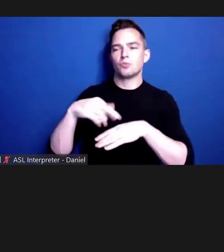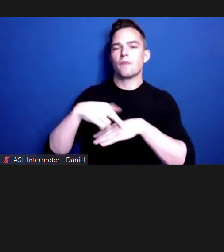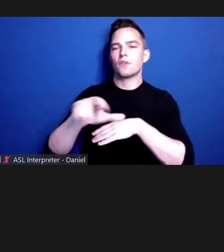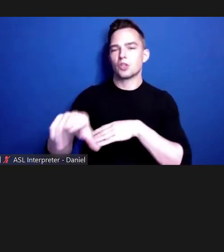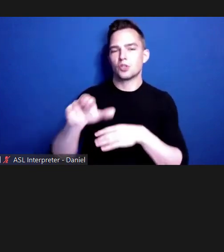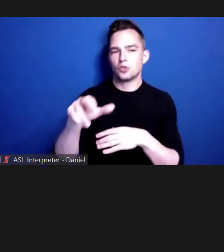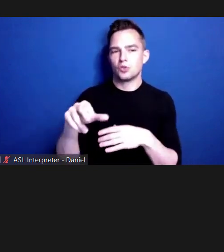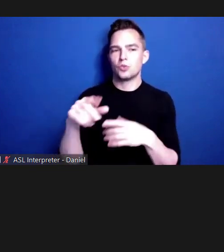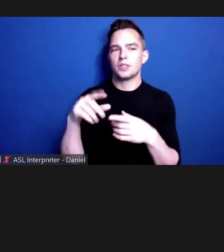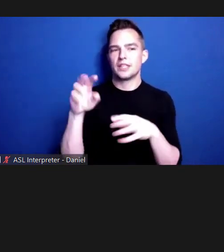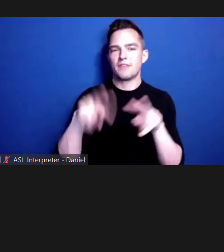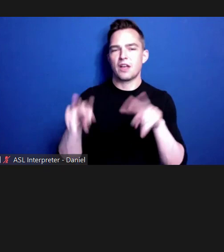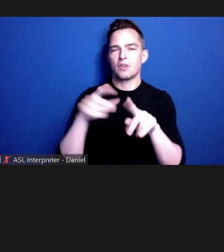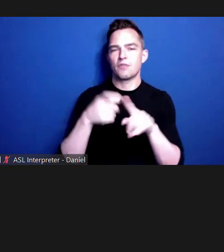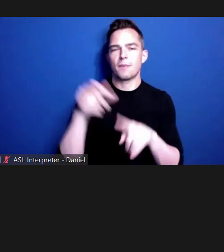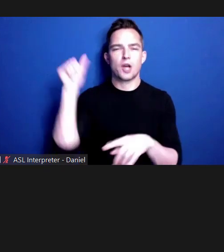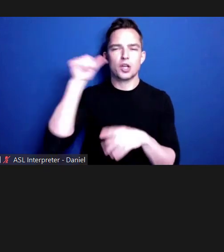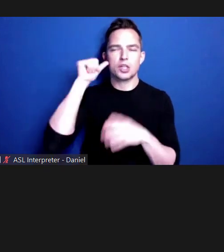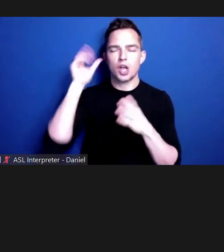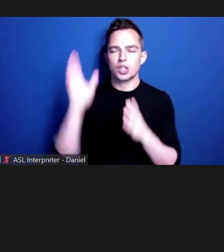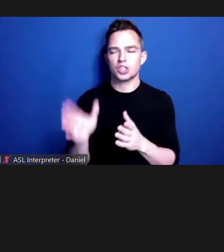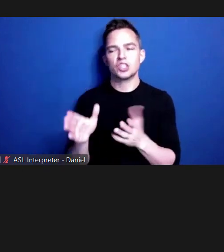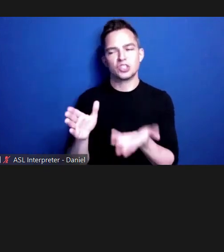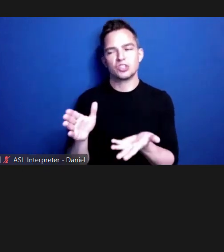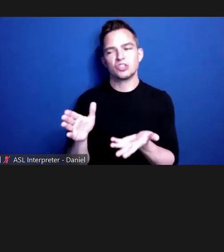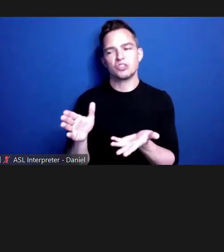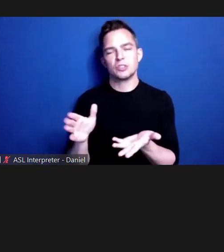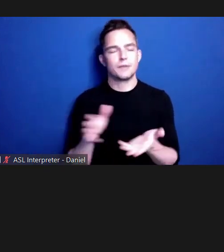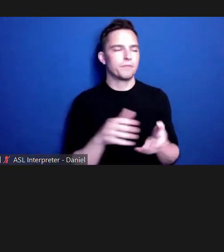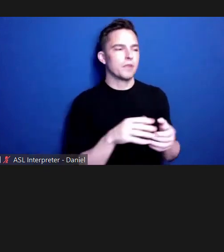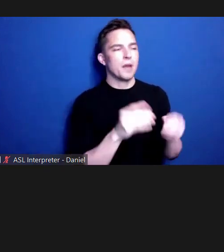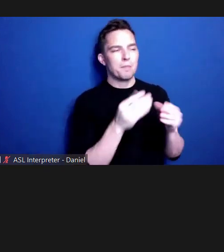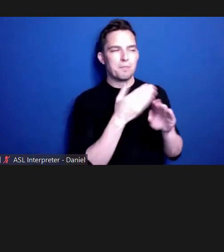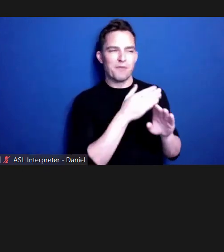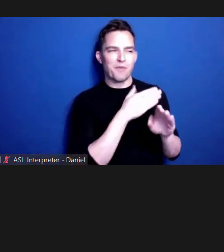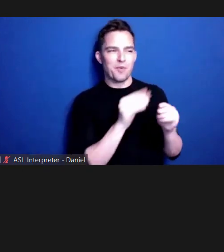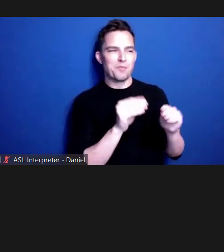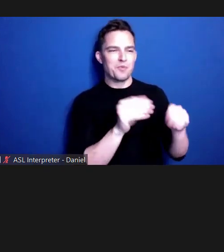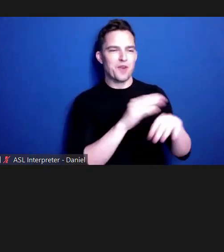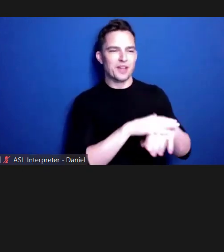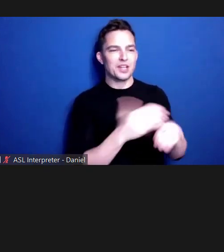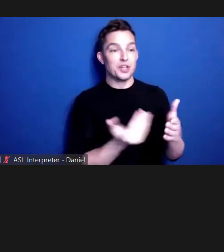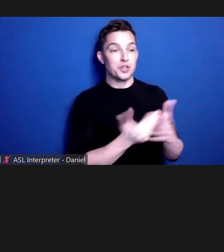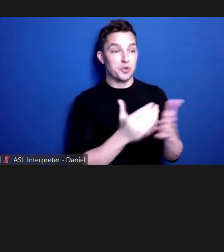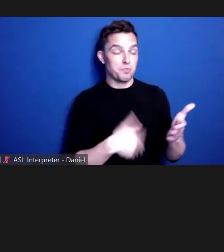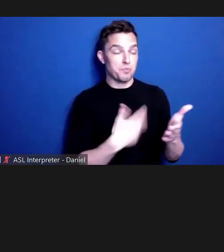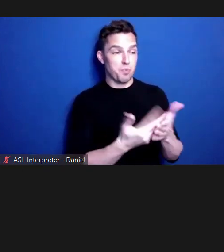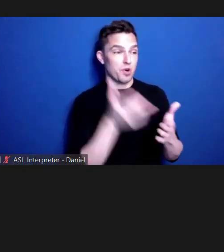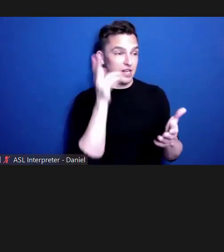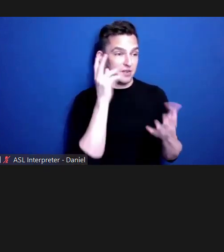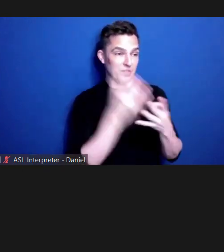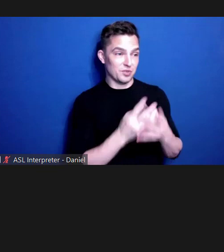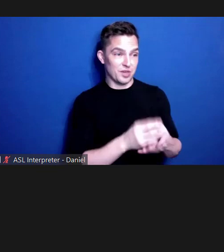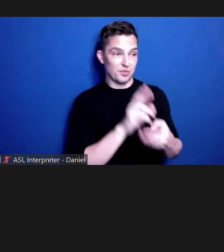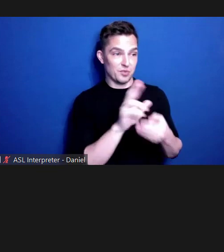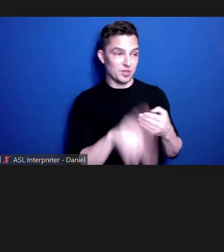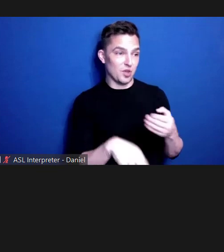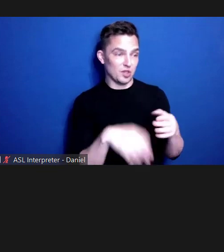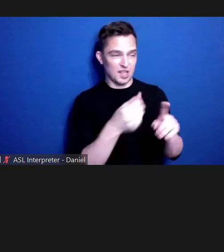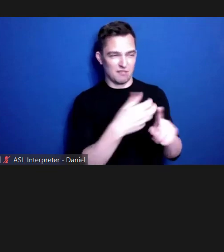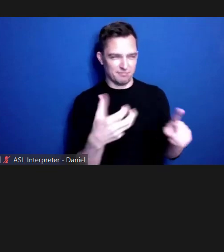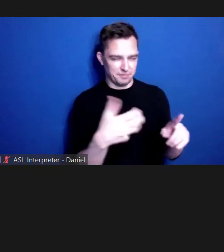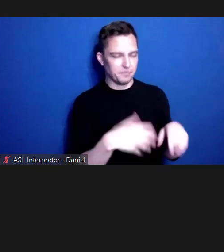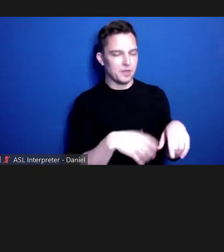from an audiologist. So before we go on, let me say one more thing about newborn hearing screening results. When children